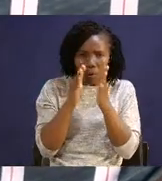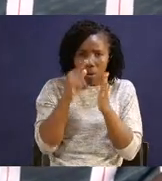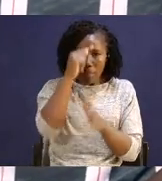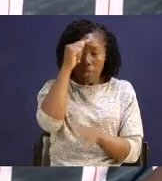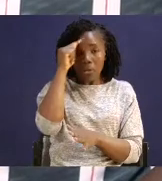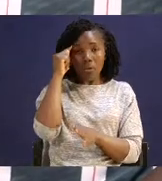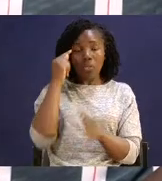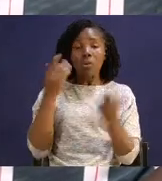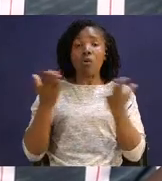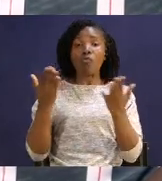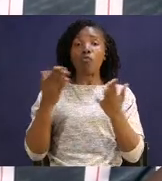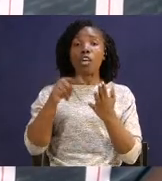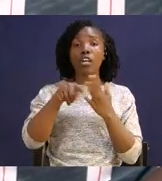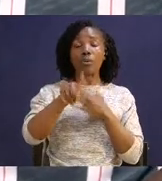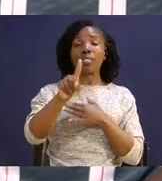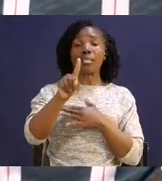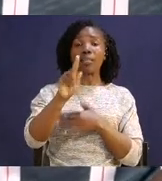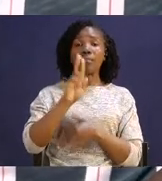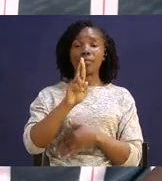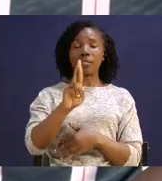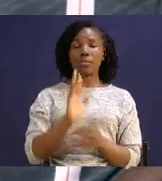are.